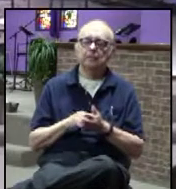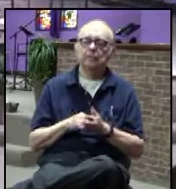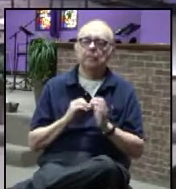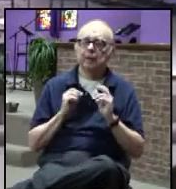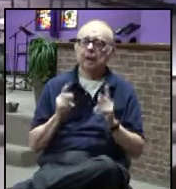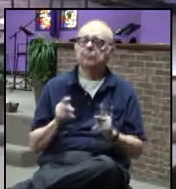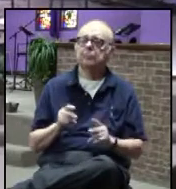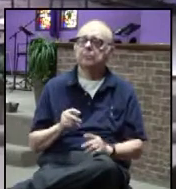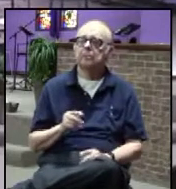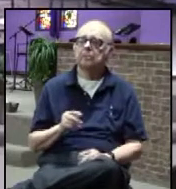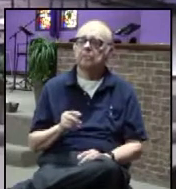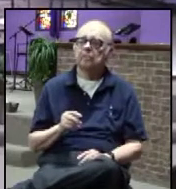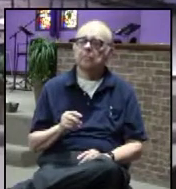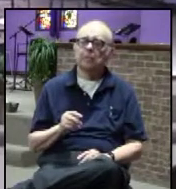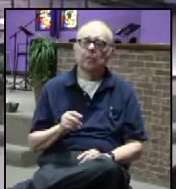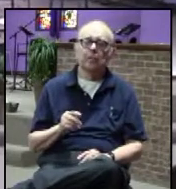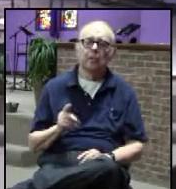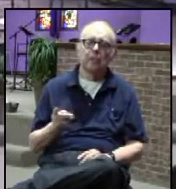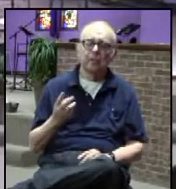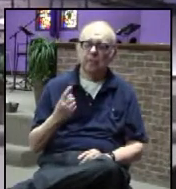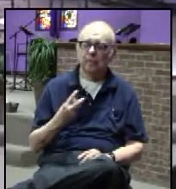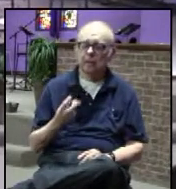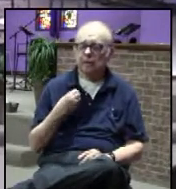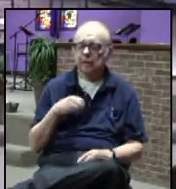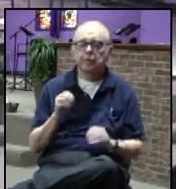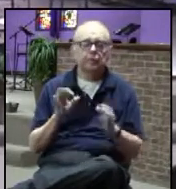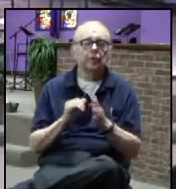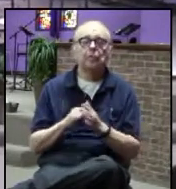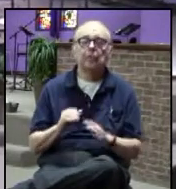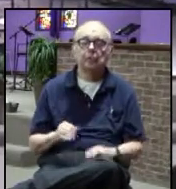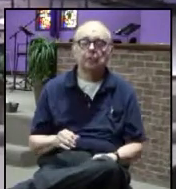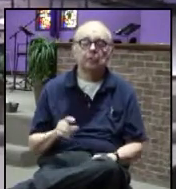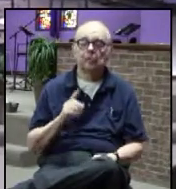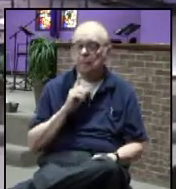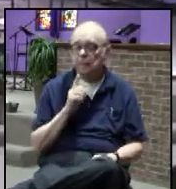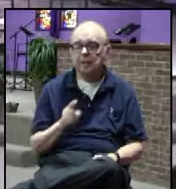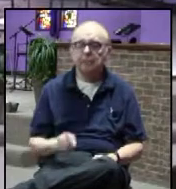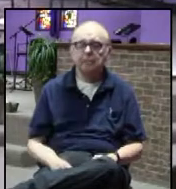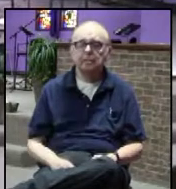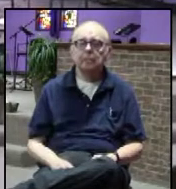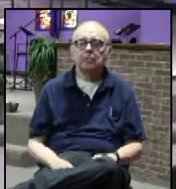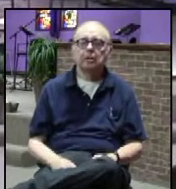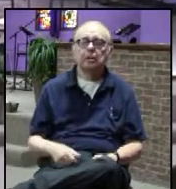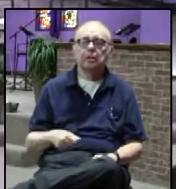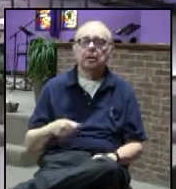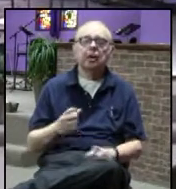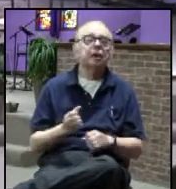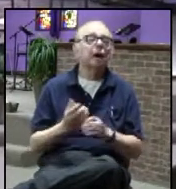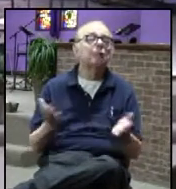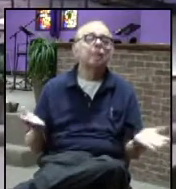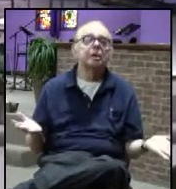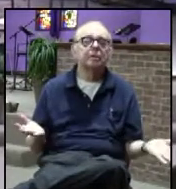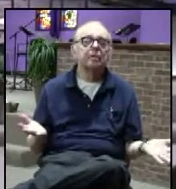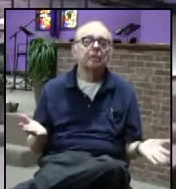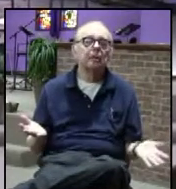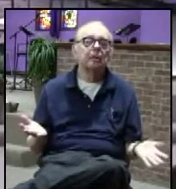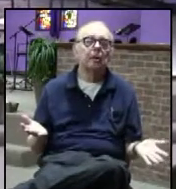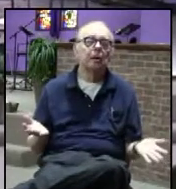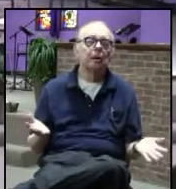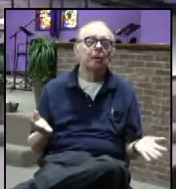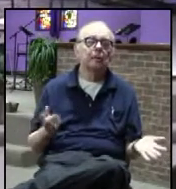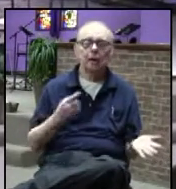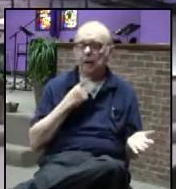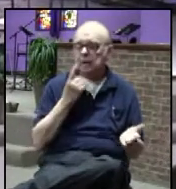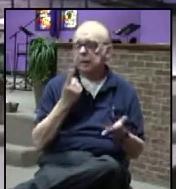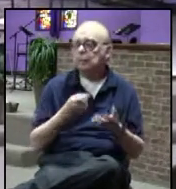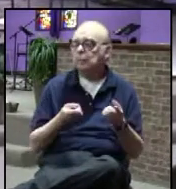Okay? Somebody say, well, you could have sold that. Really? And got what? So let me tell